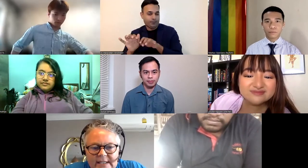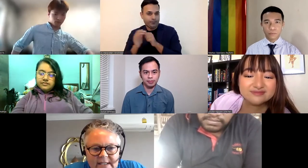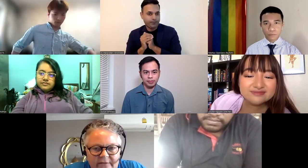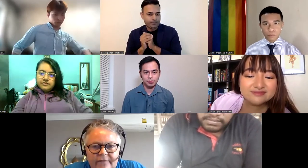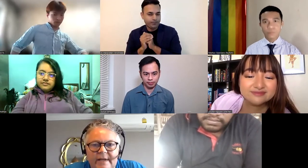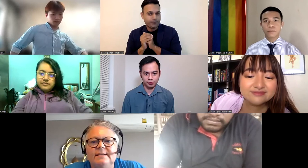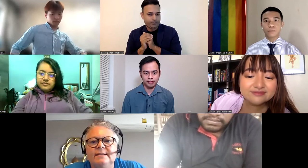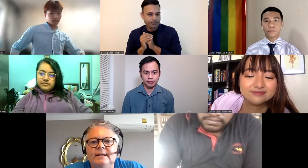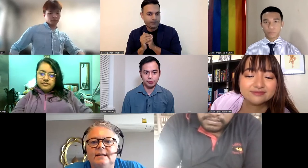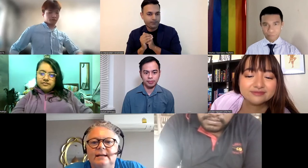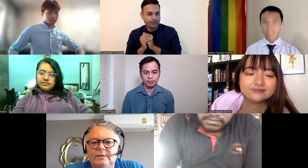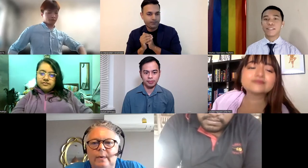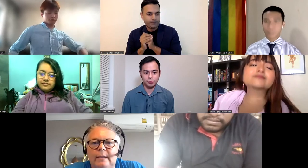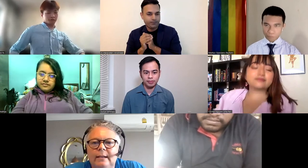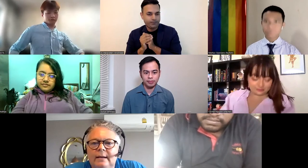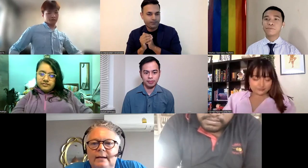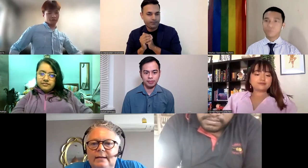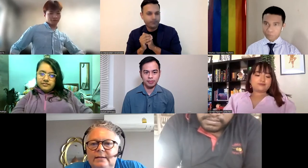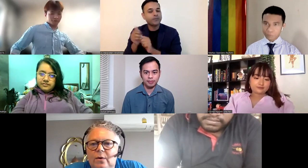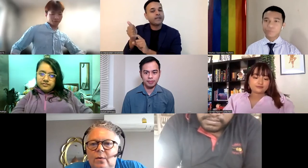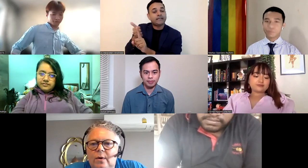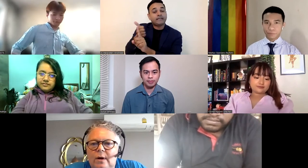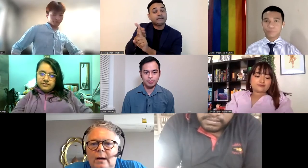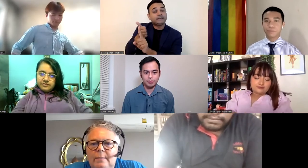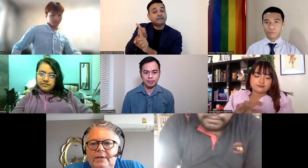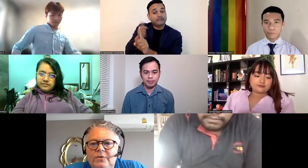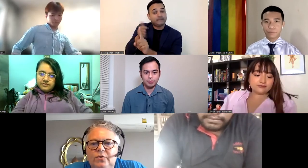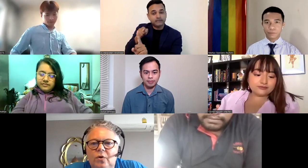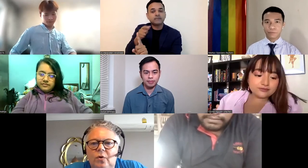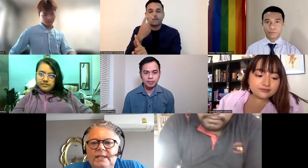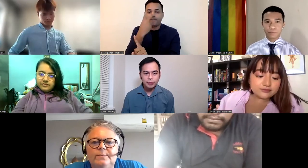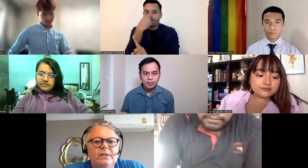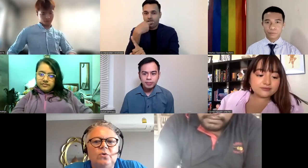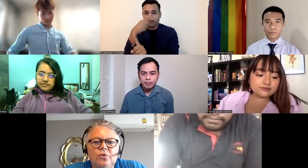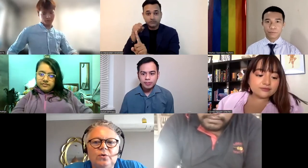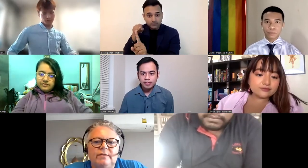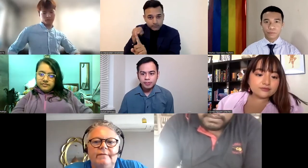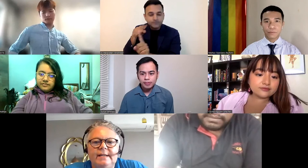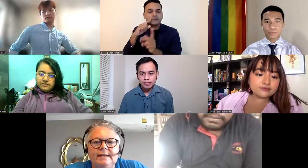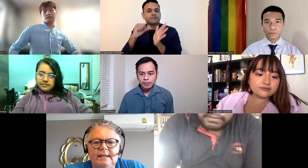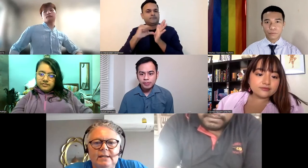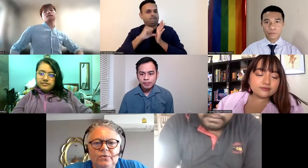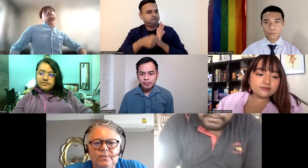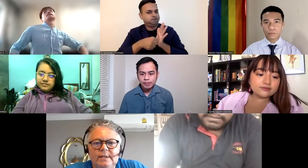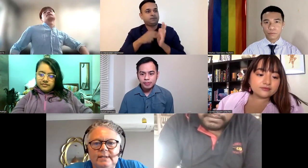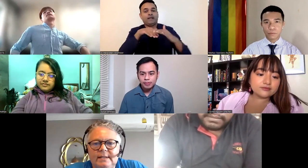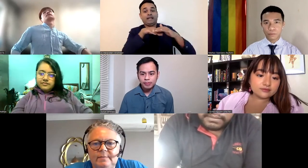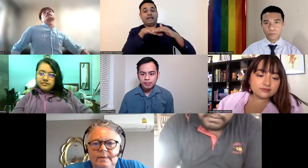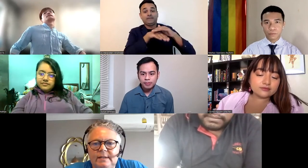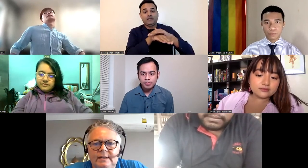from the design phase as well. So it should not always be the user facing issues